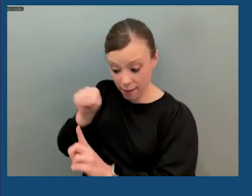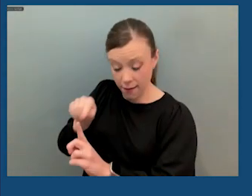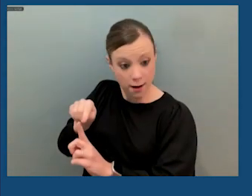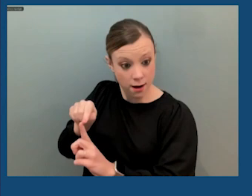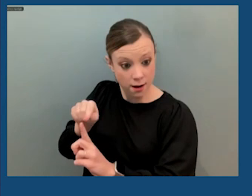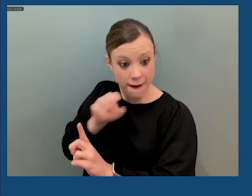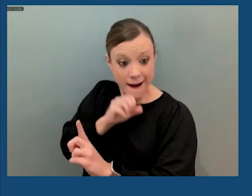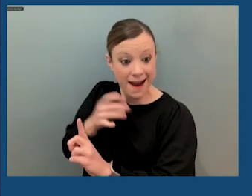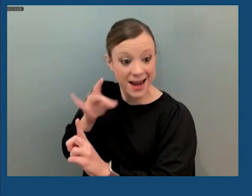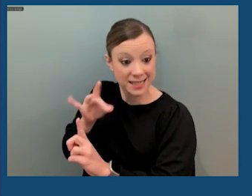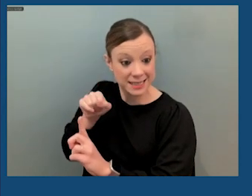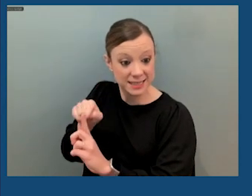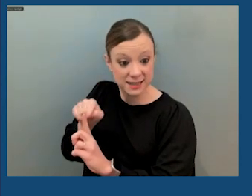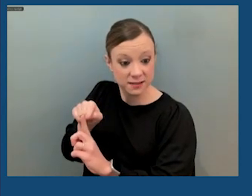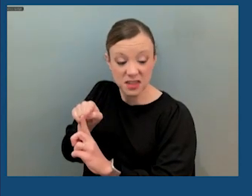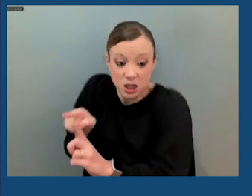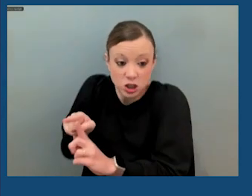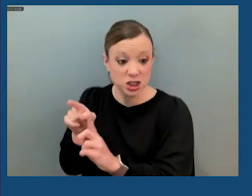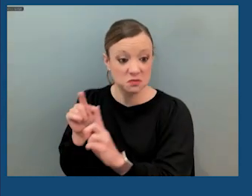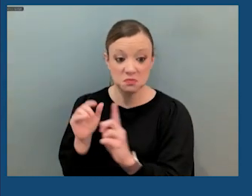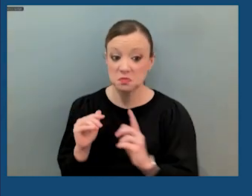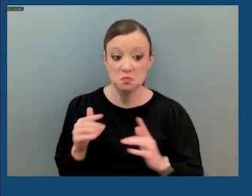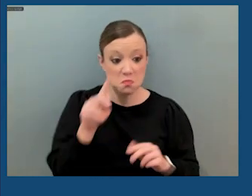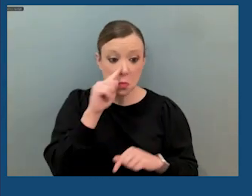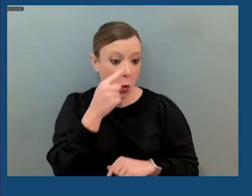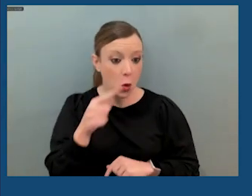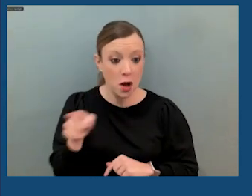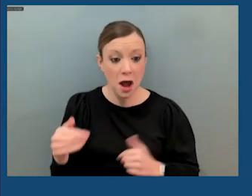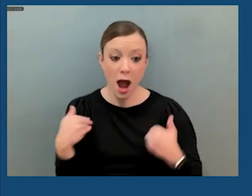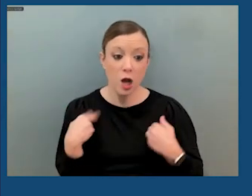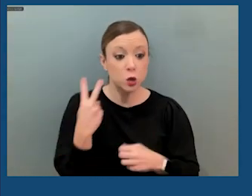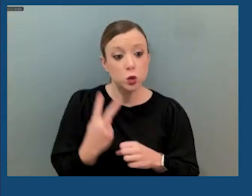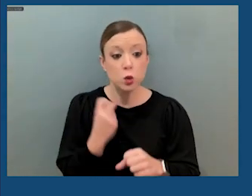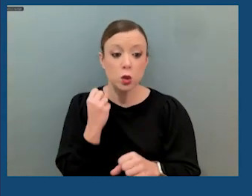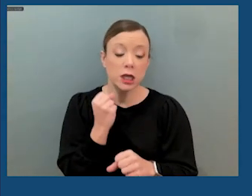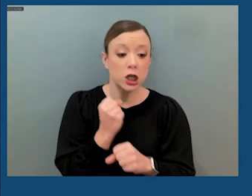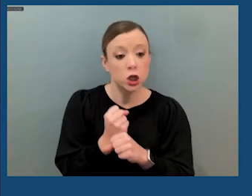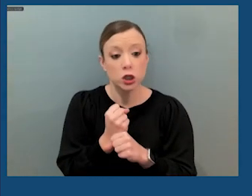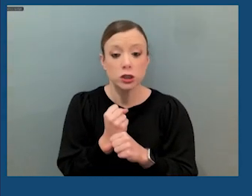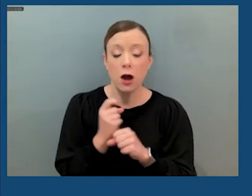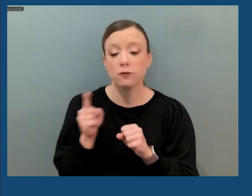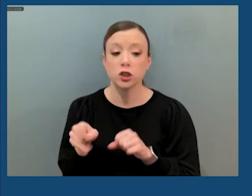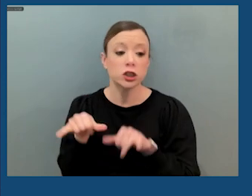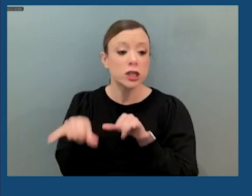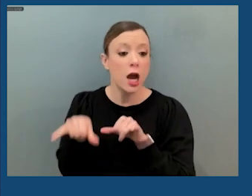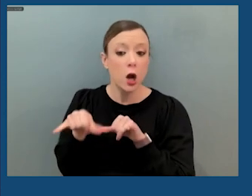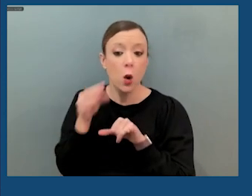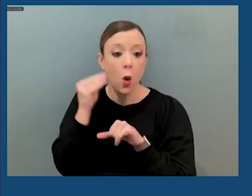years of COVID in isolation, has a chance to read a manifesto